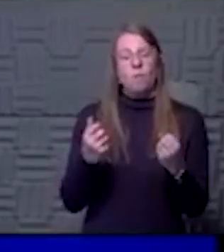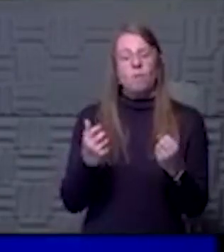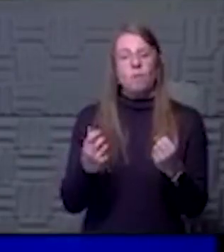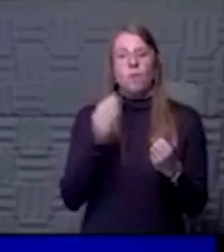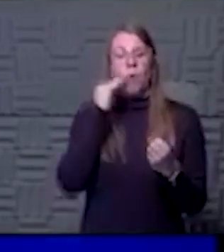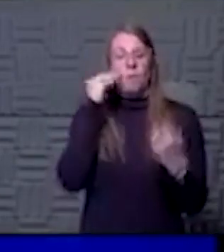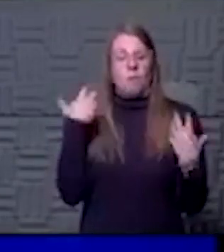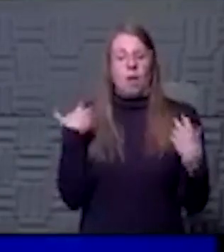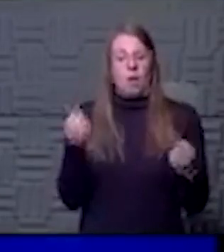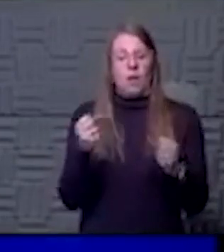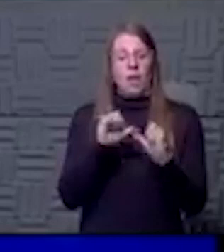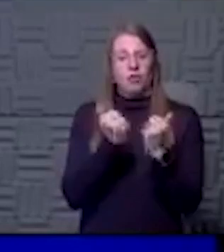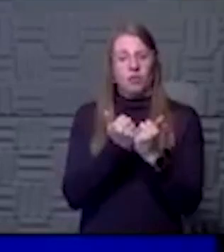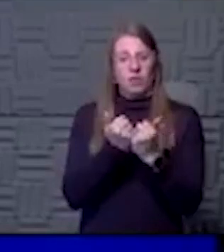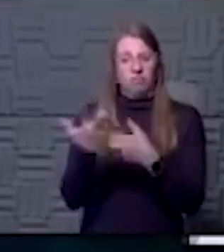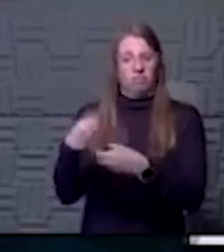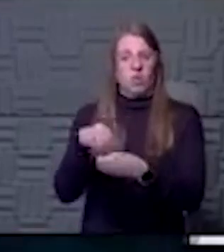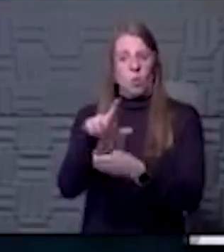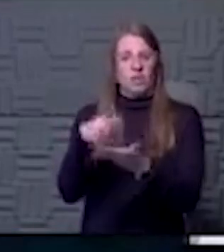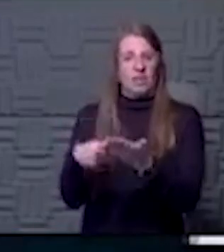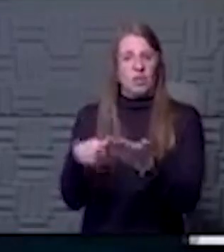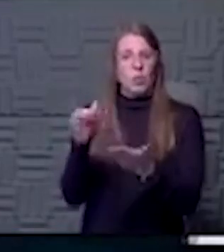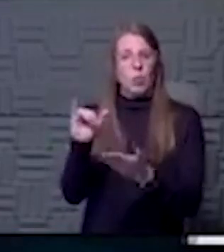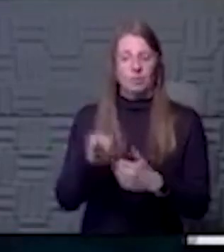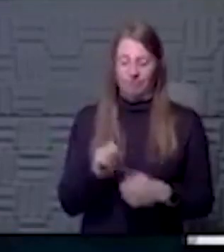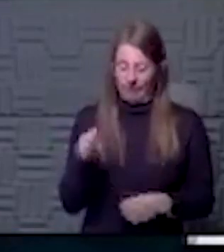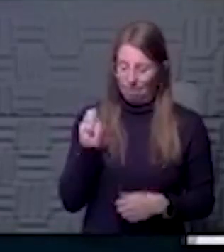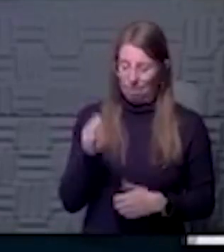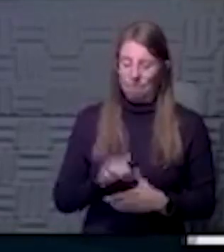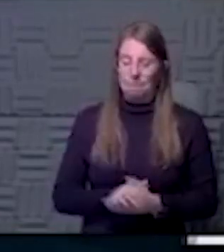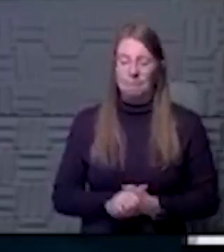of your consideration and discussion as well. Yes.